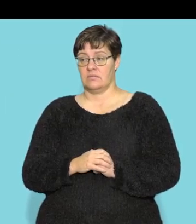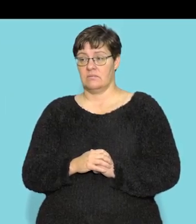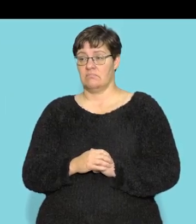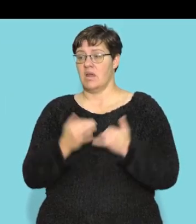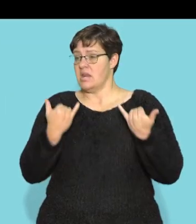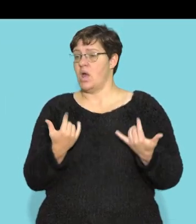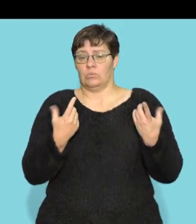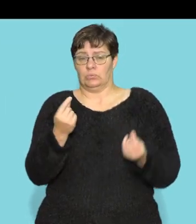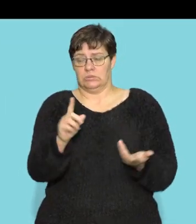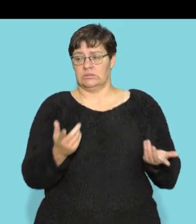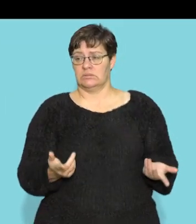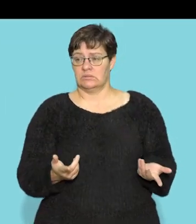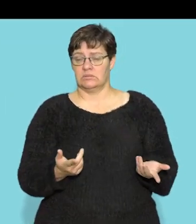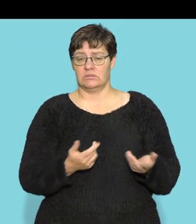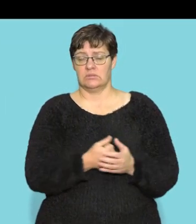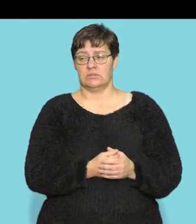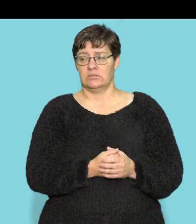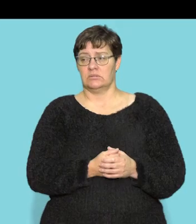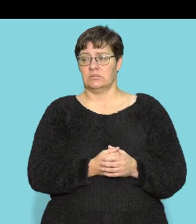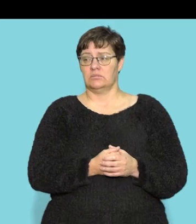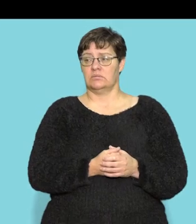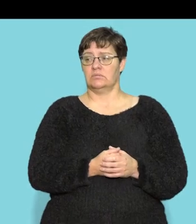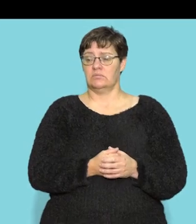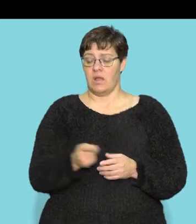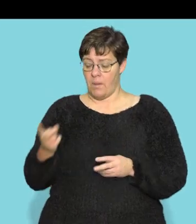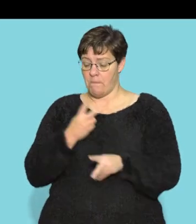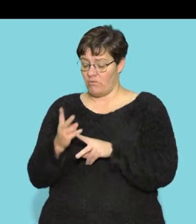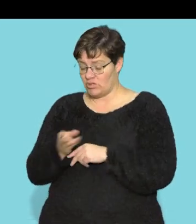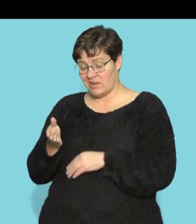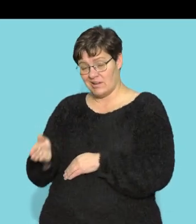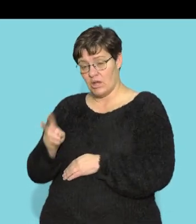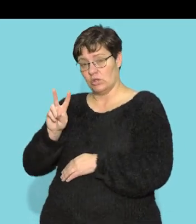do? I have an existing provision of